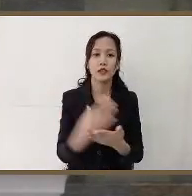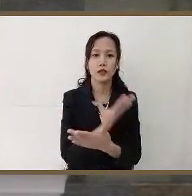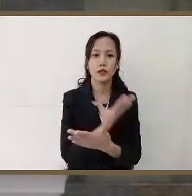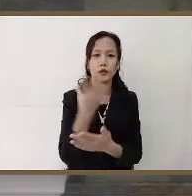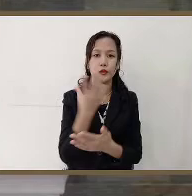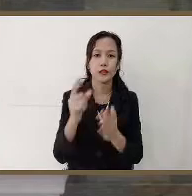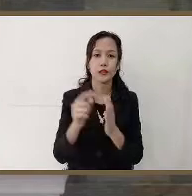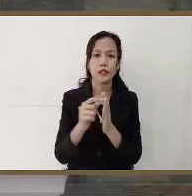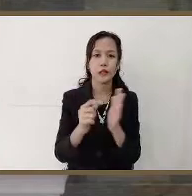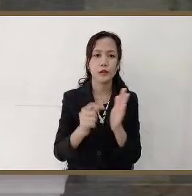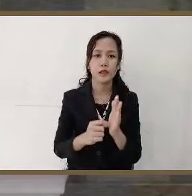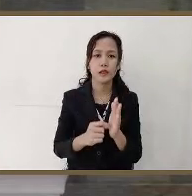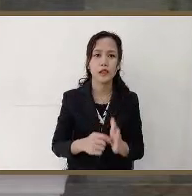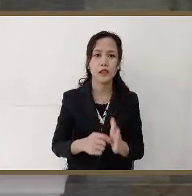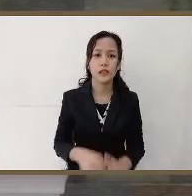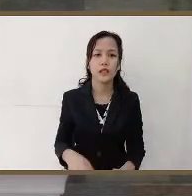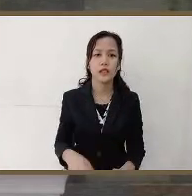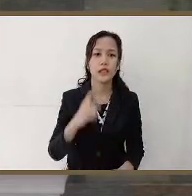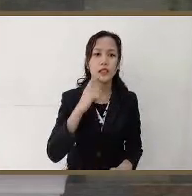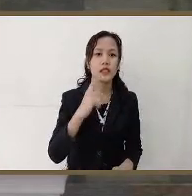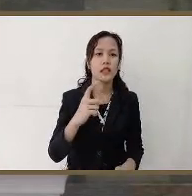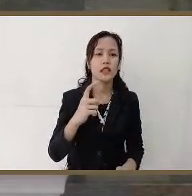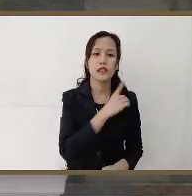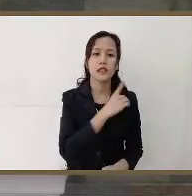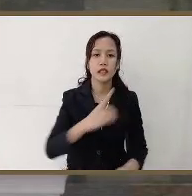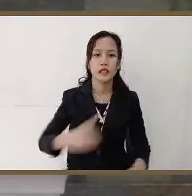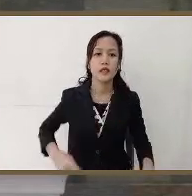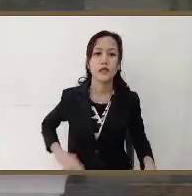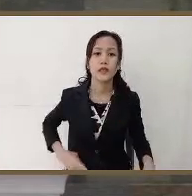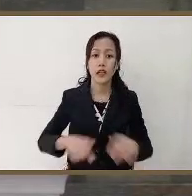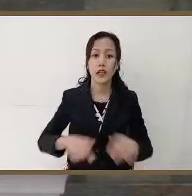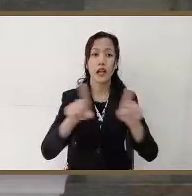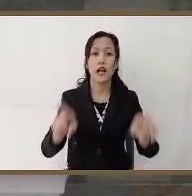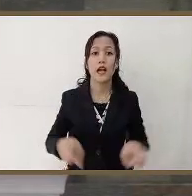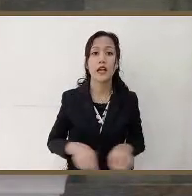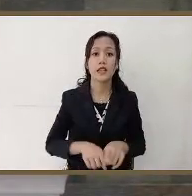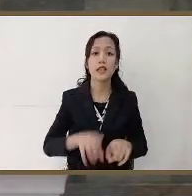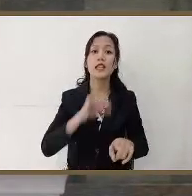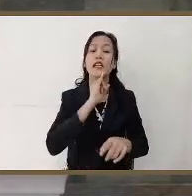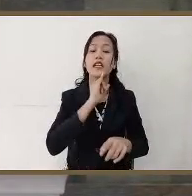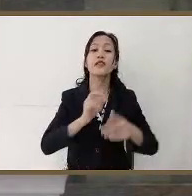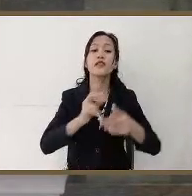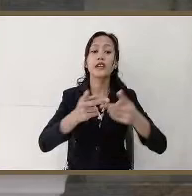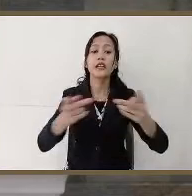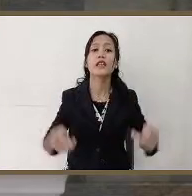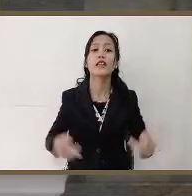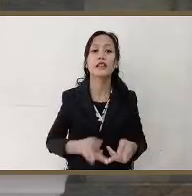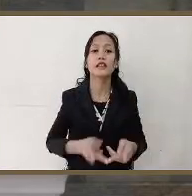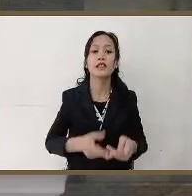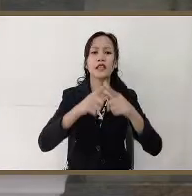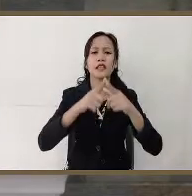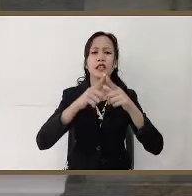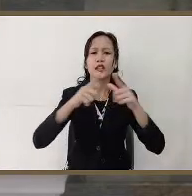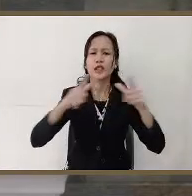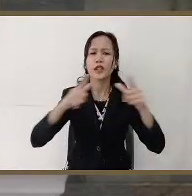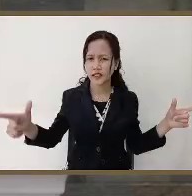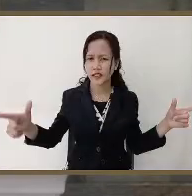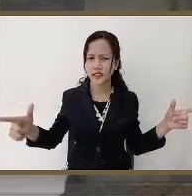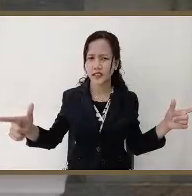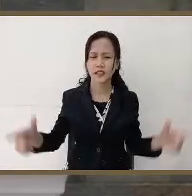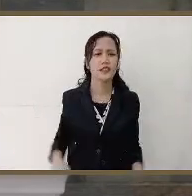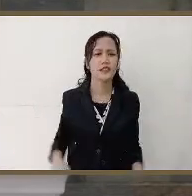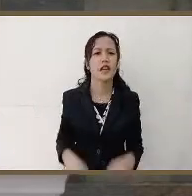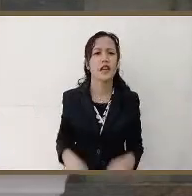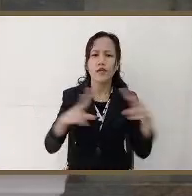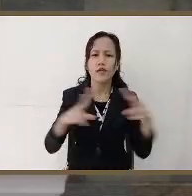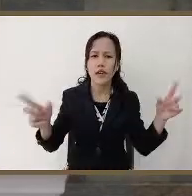refer to David as Israel's greatest king. Okay, si David po ay nire-refer ng New Testament as the